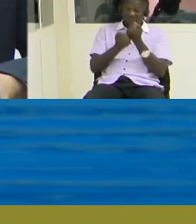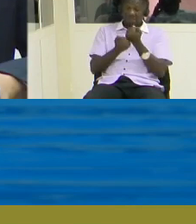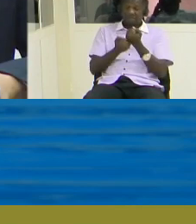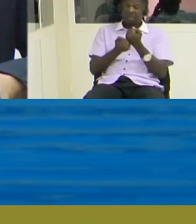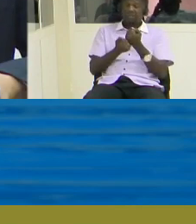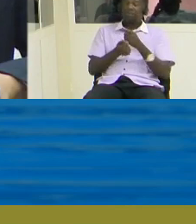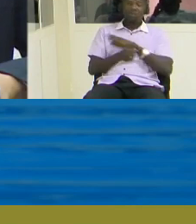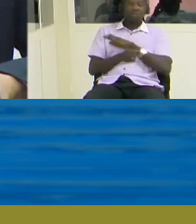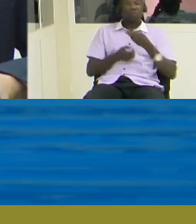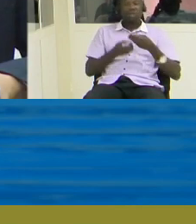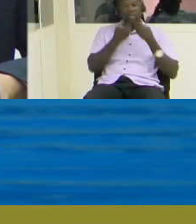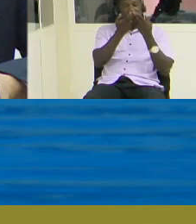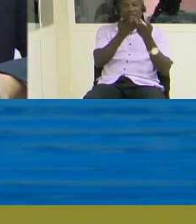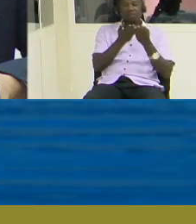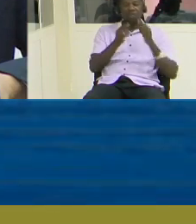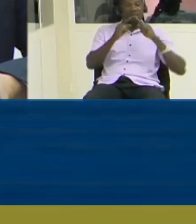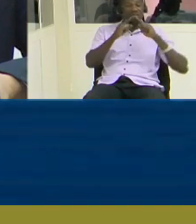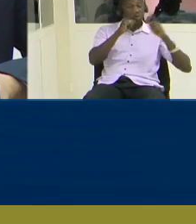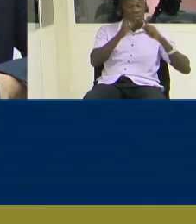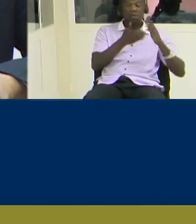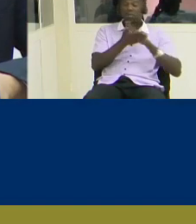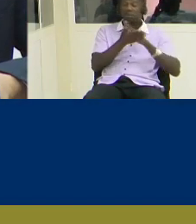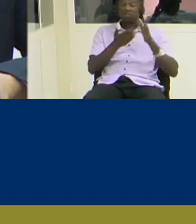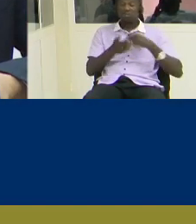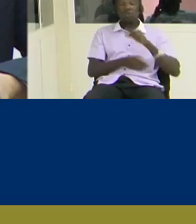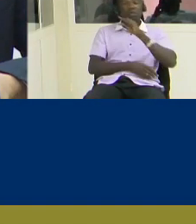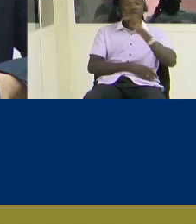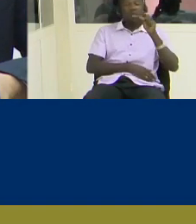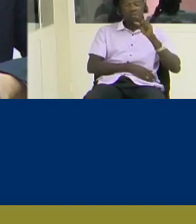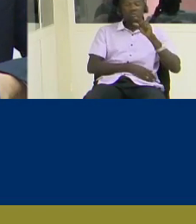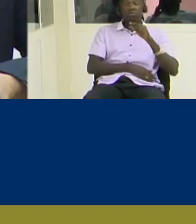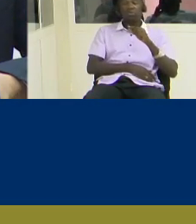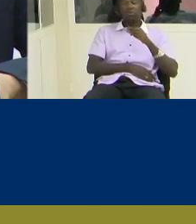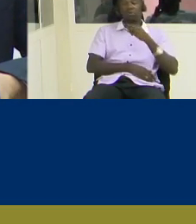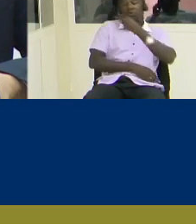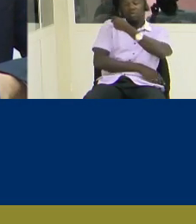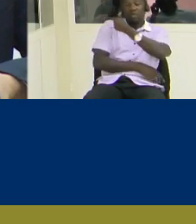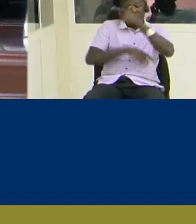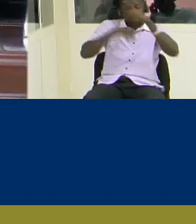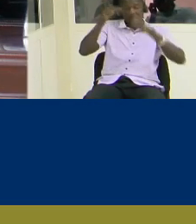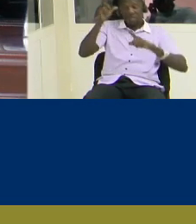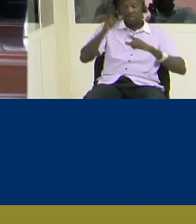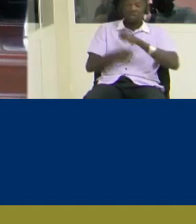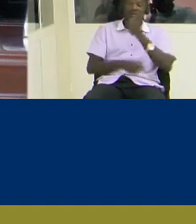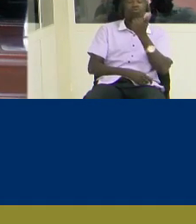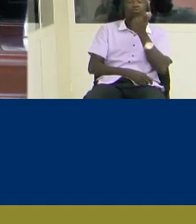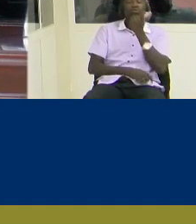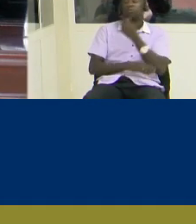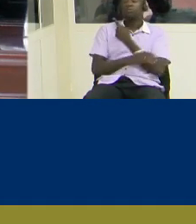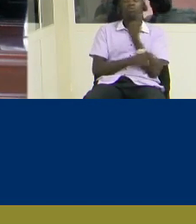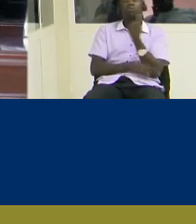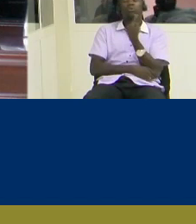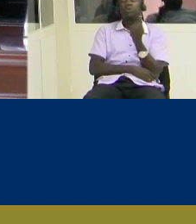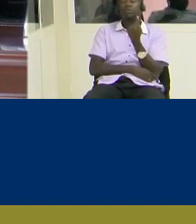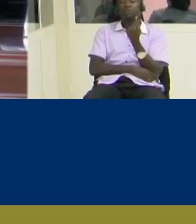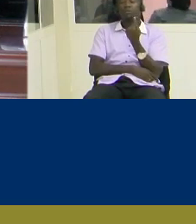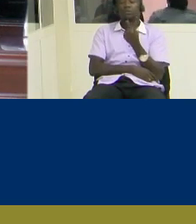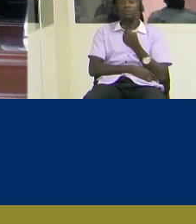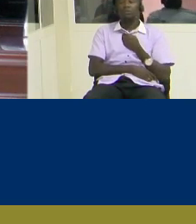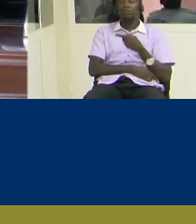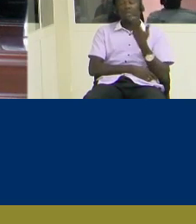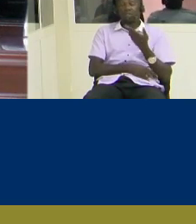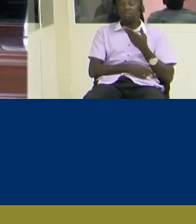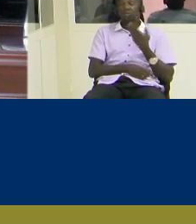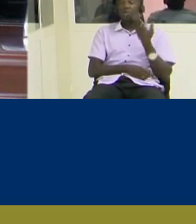information away apart from your name your rank and your number well that is when you are fighting enemy forces